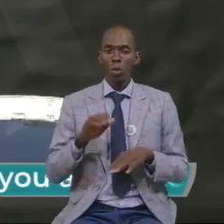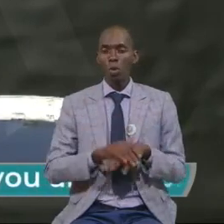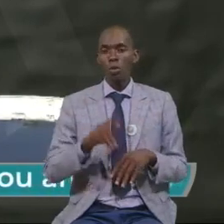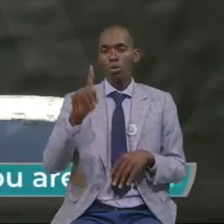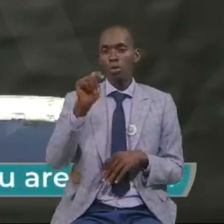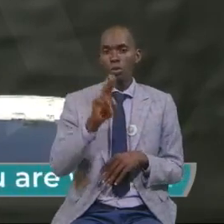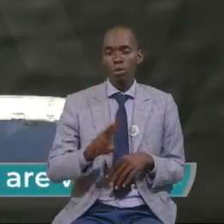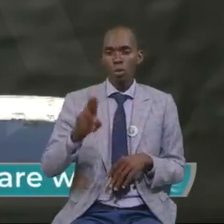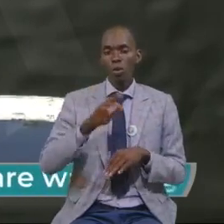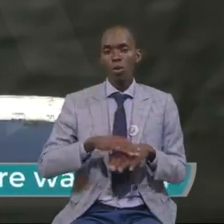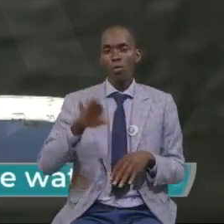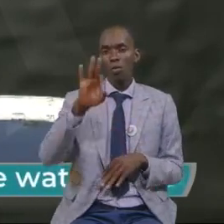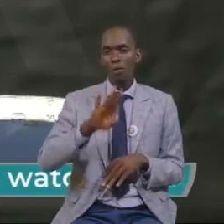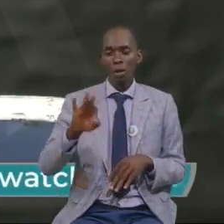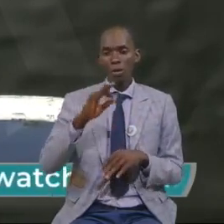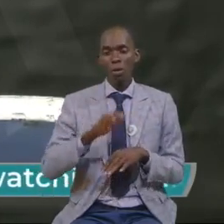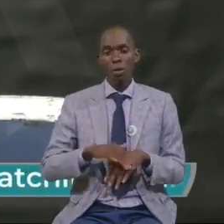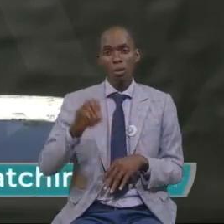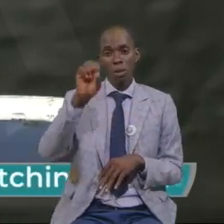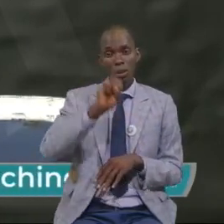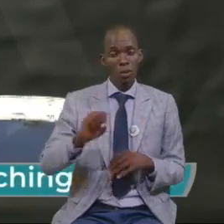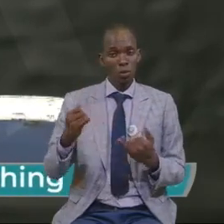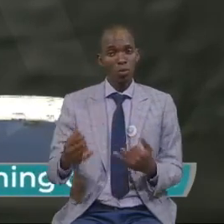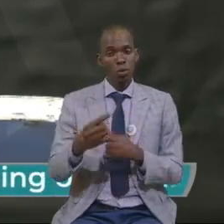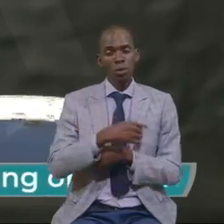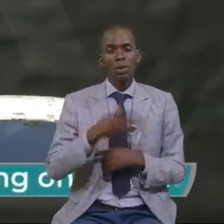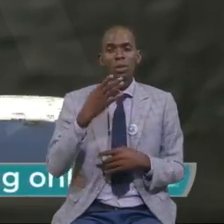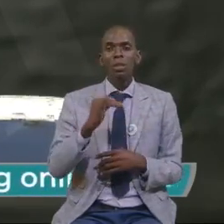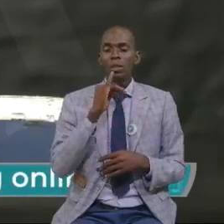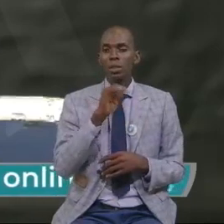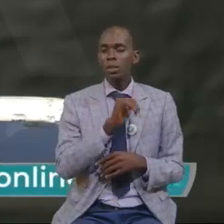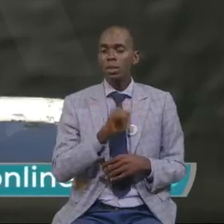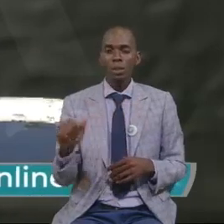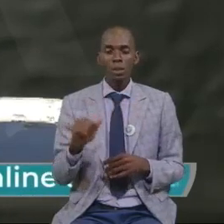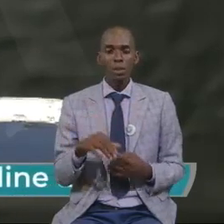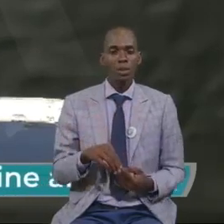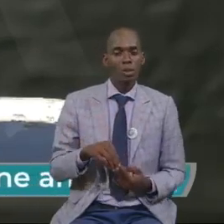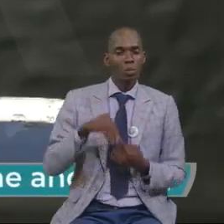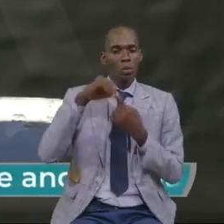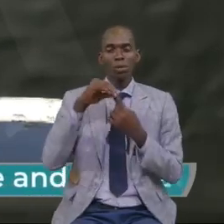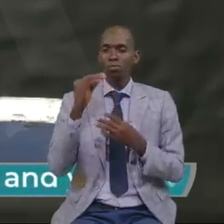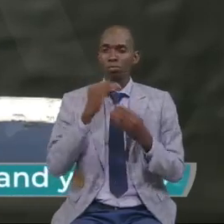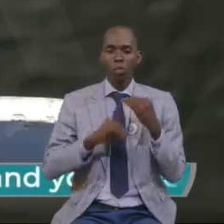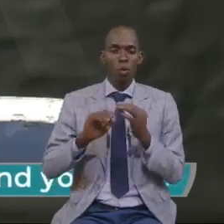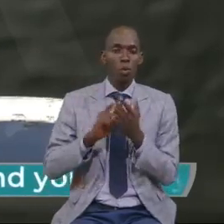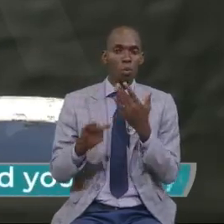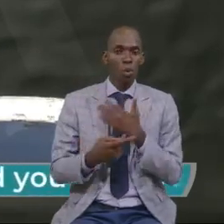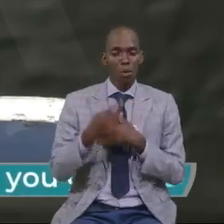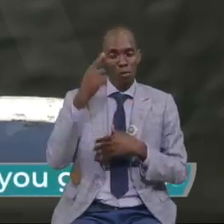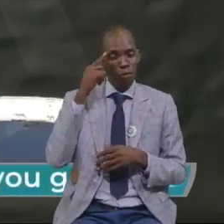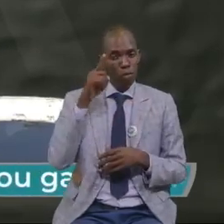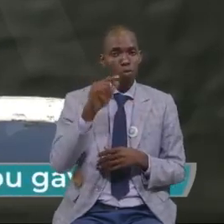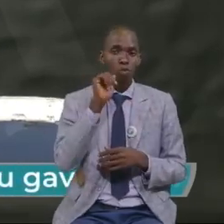and today. There is a special luncheon prepared for you tomorrow by 3